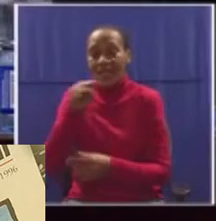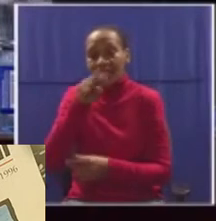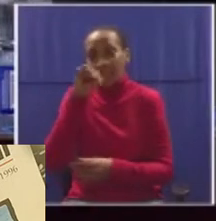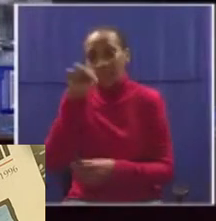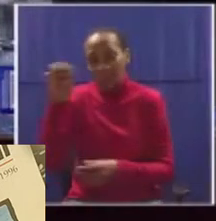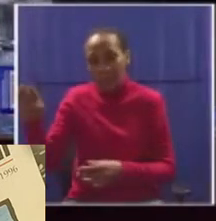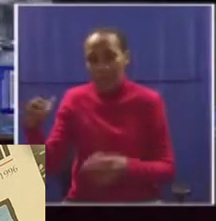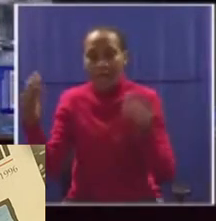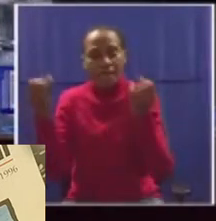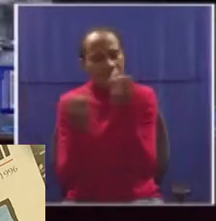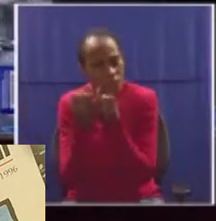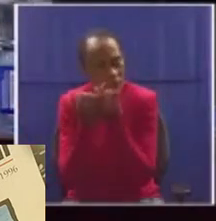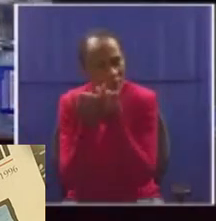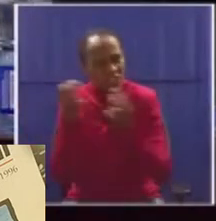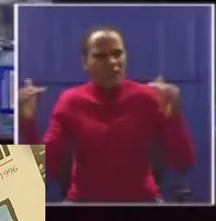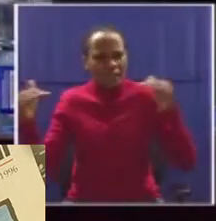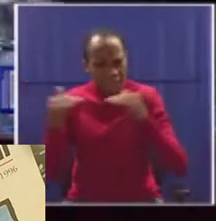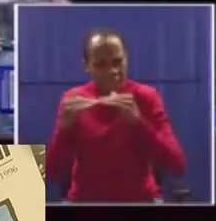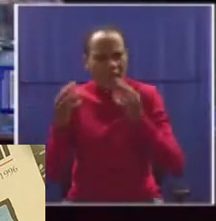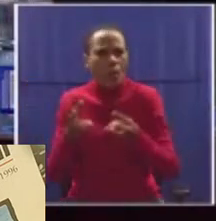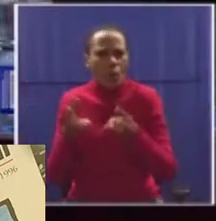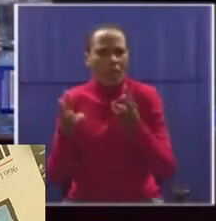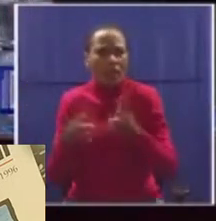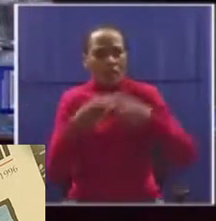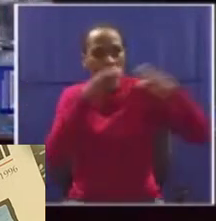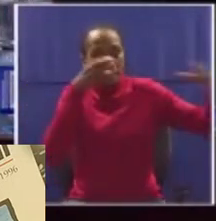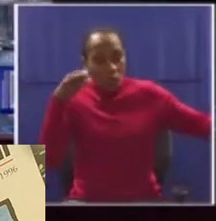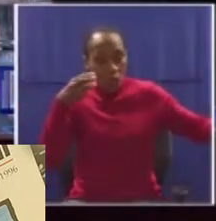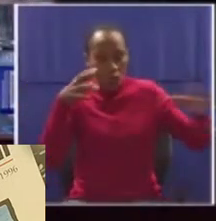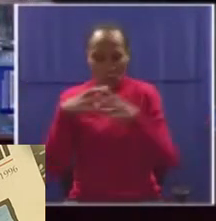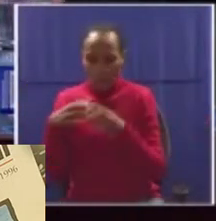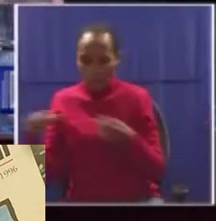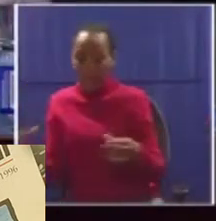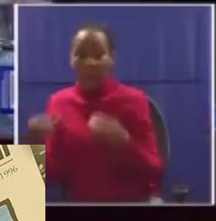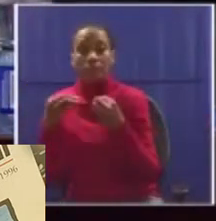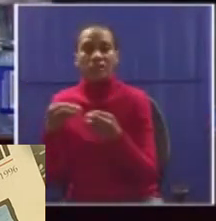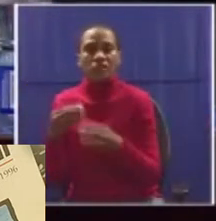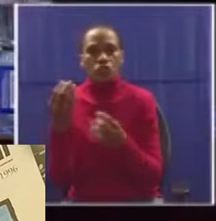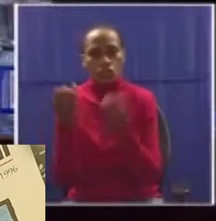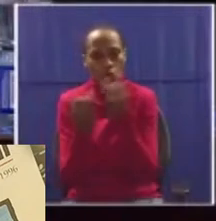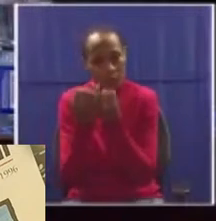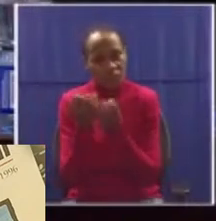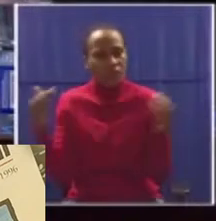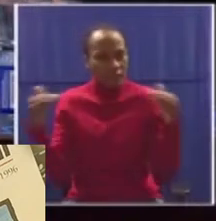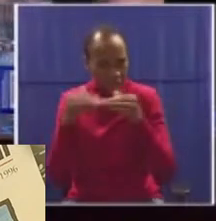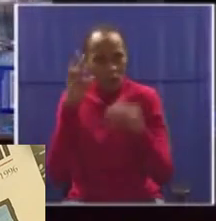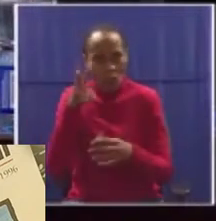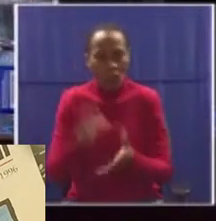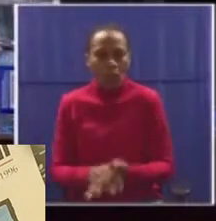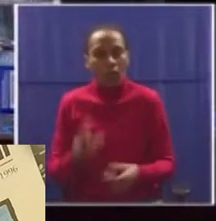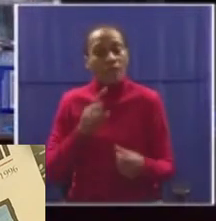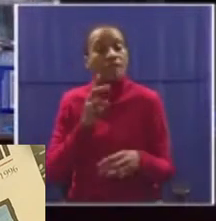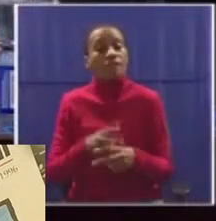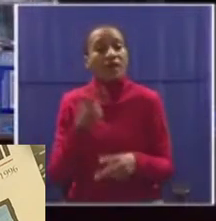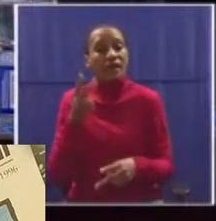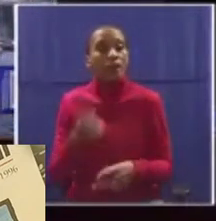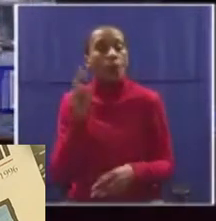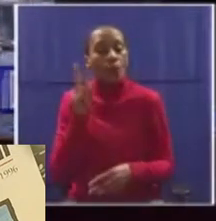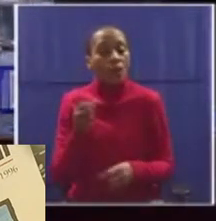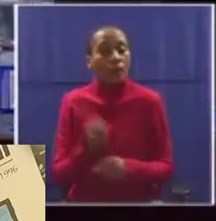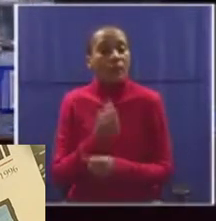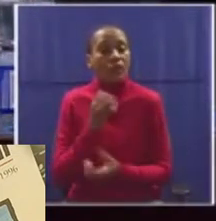promoting Fair competition between larger and smaller businesses finally they will Foster